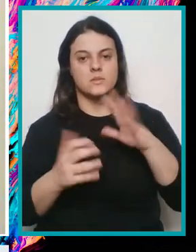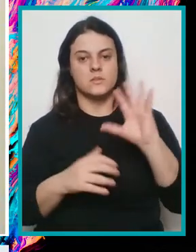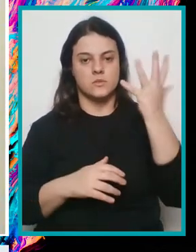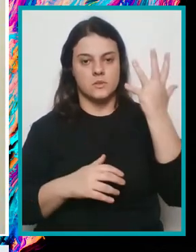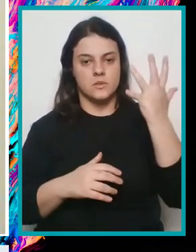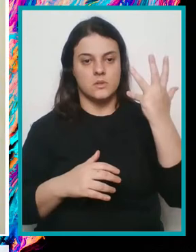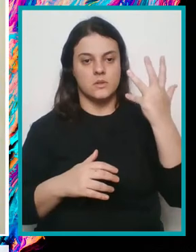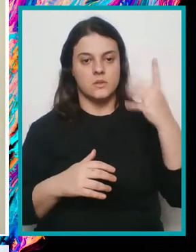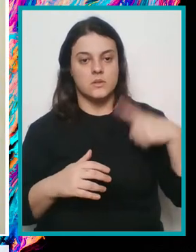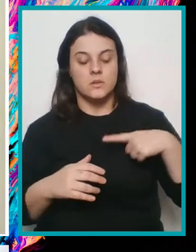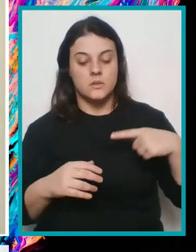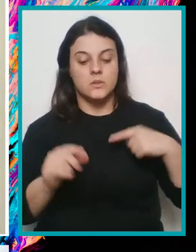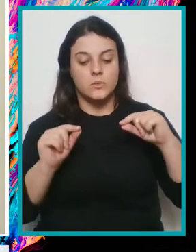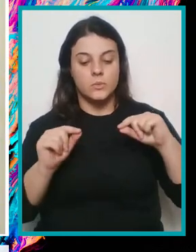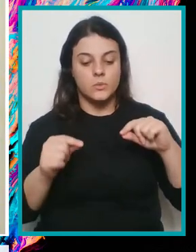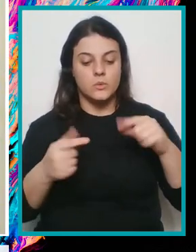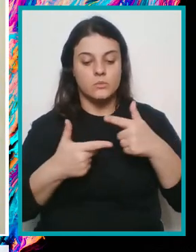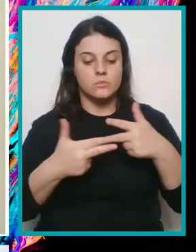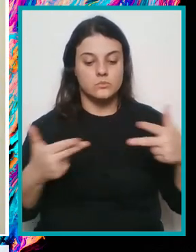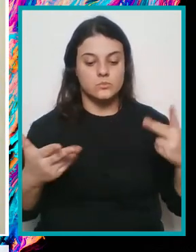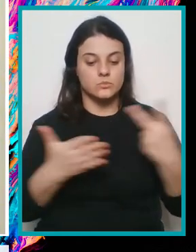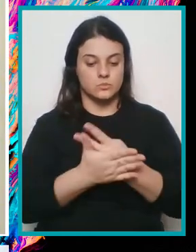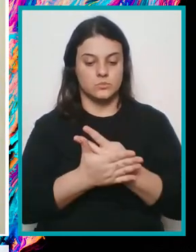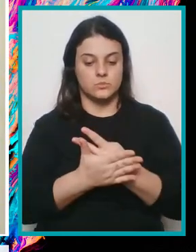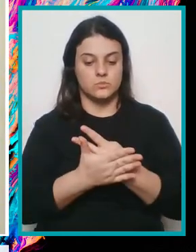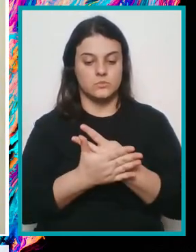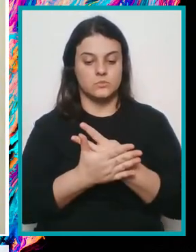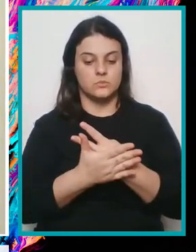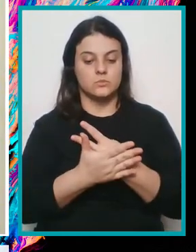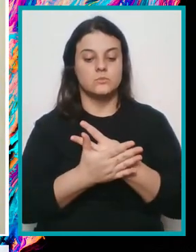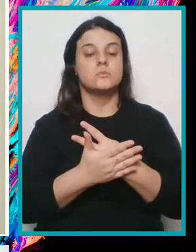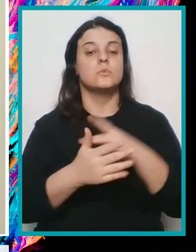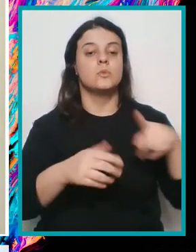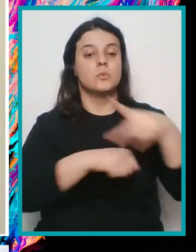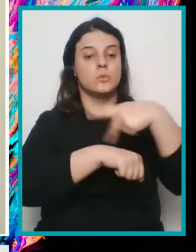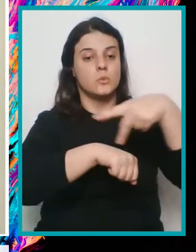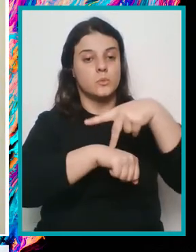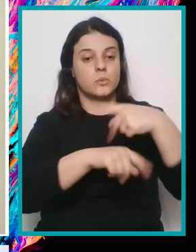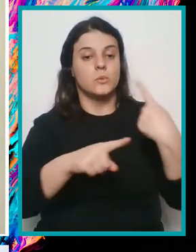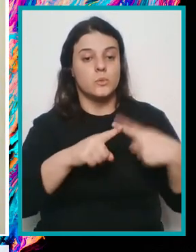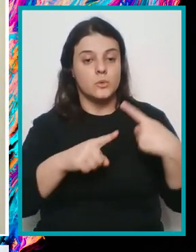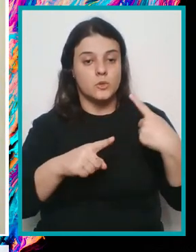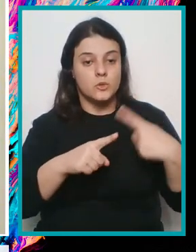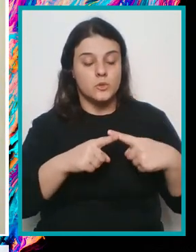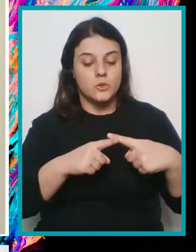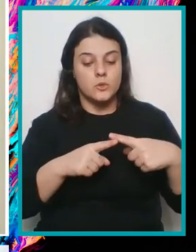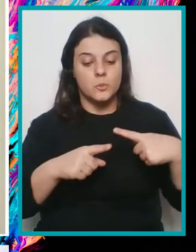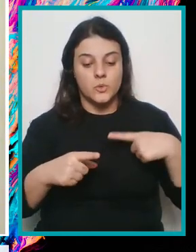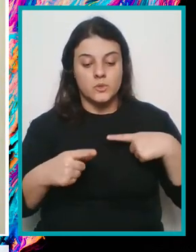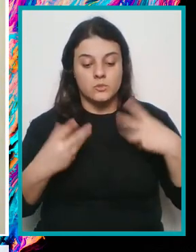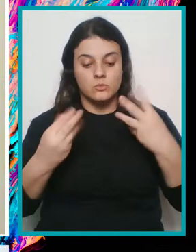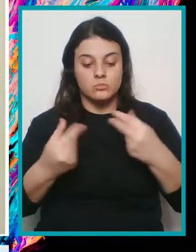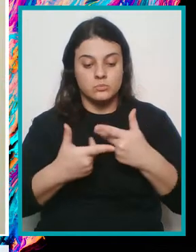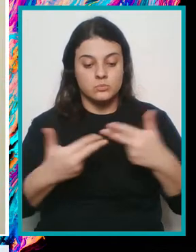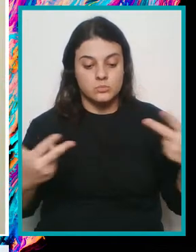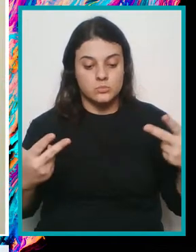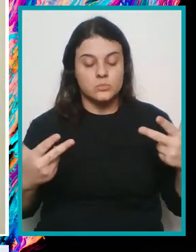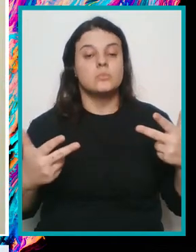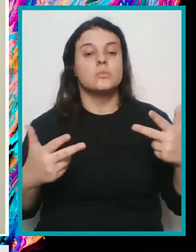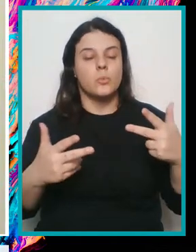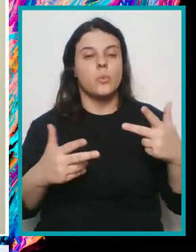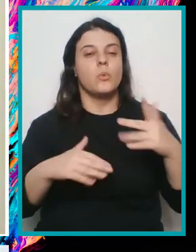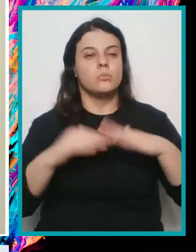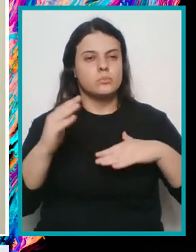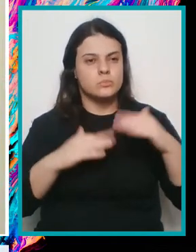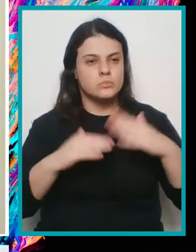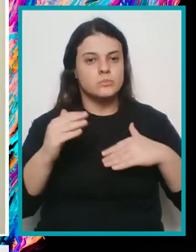the availability of food and access to clean water for the people in